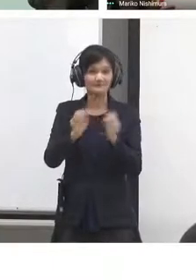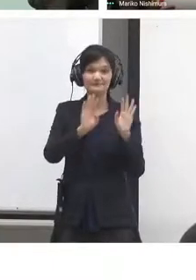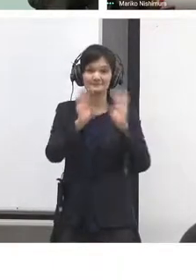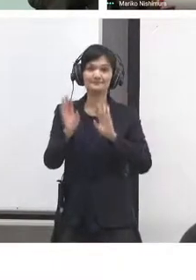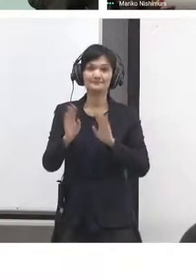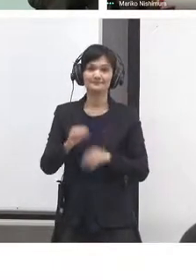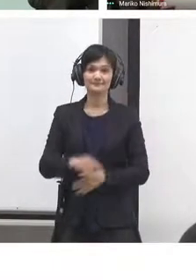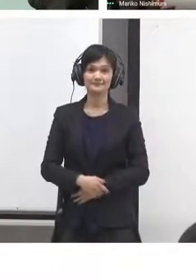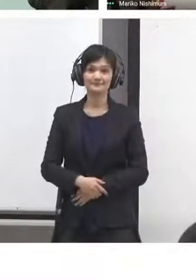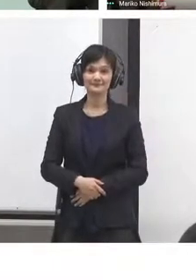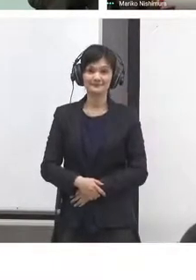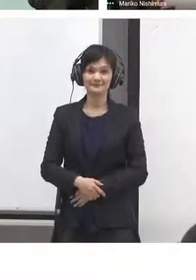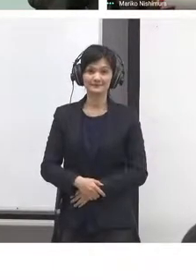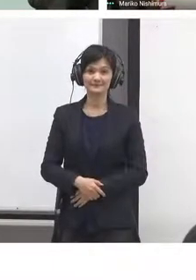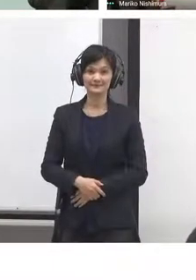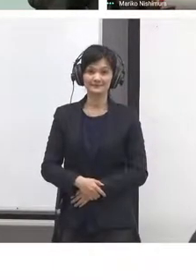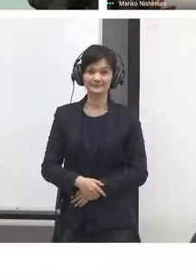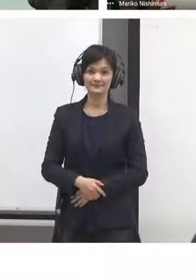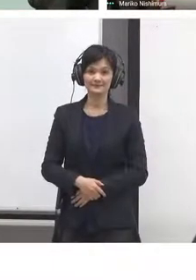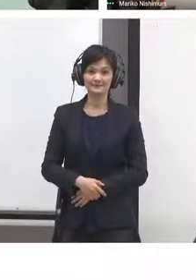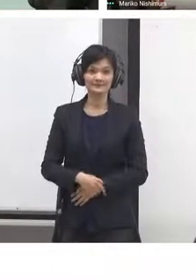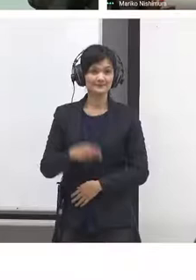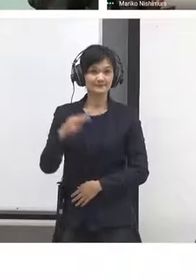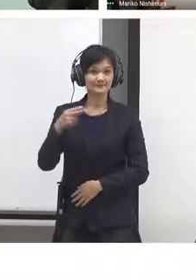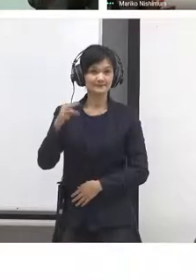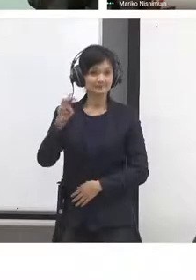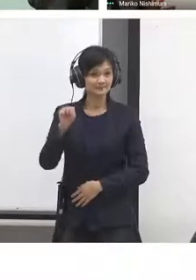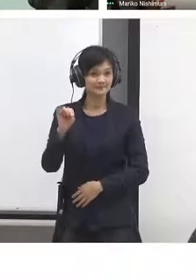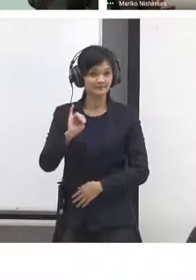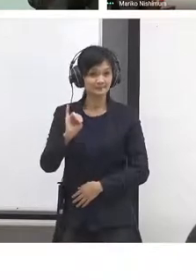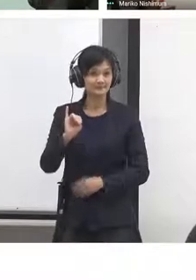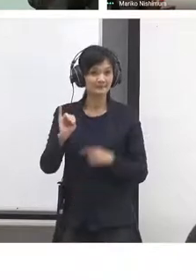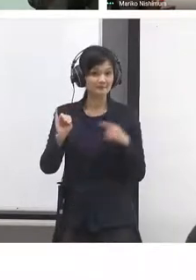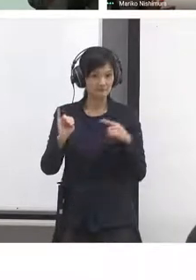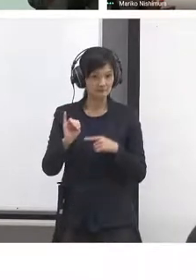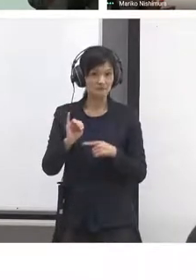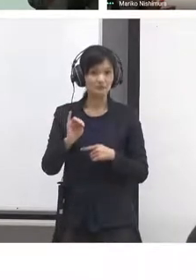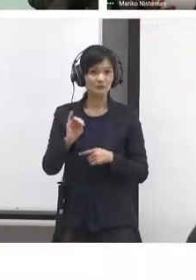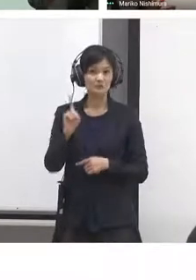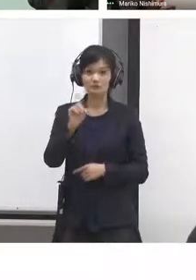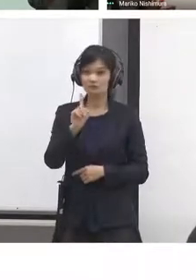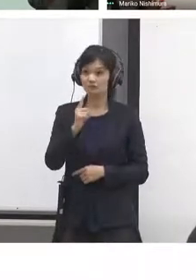any comment from Mariko-san? We also have some question from audience now.